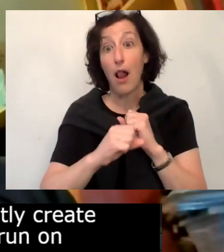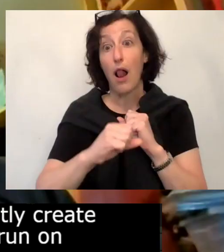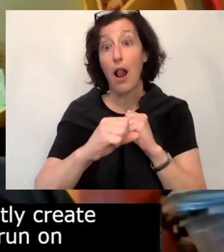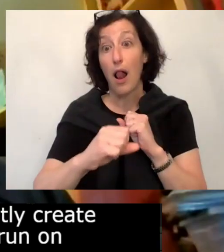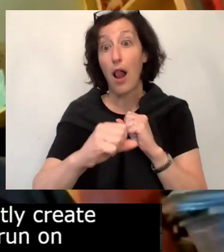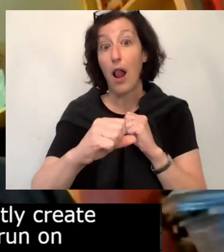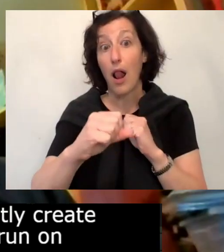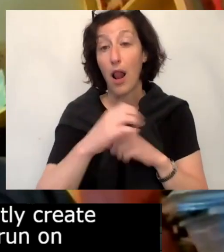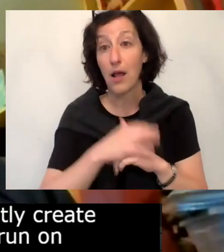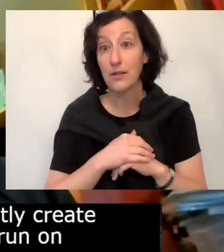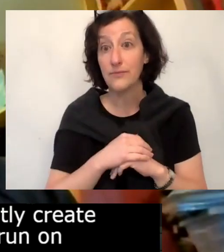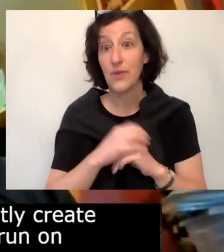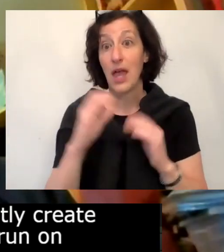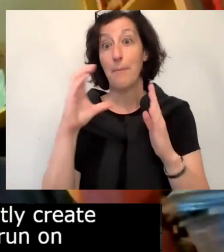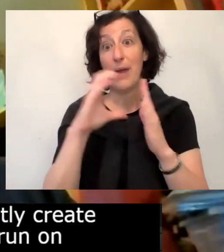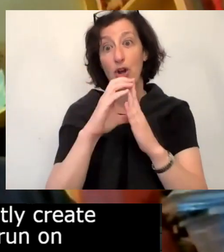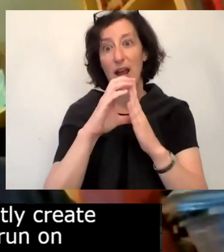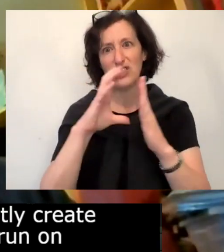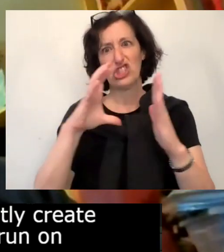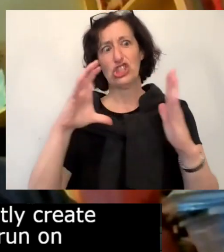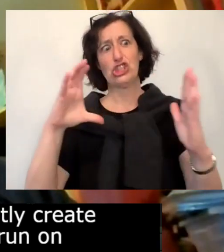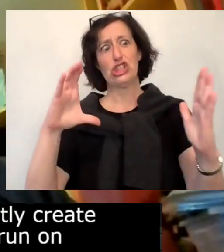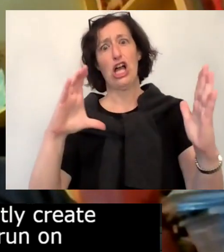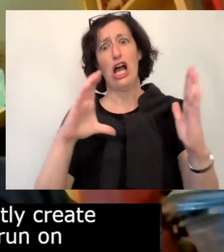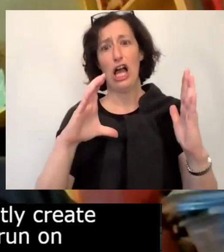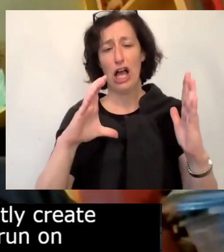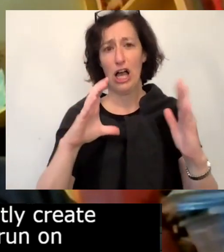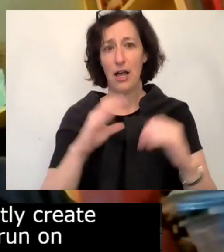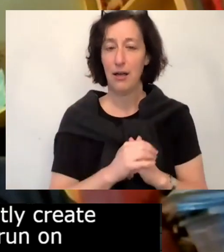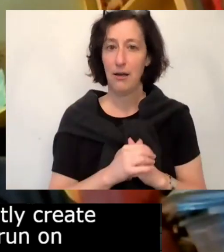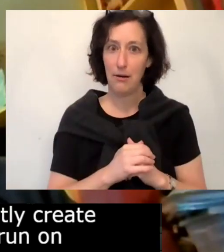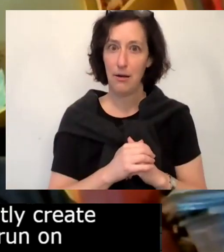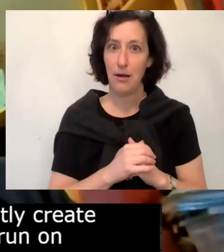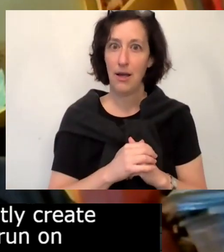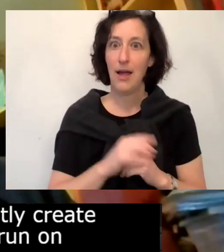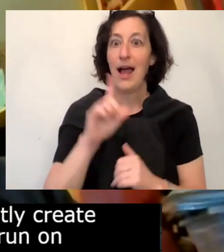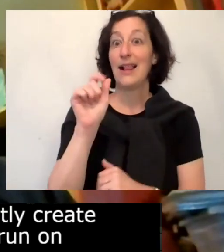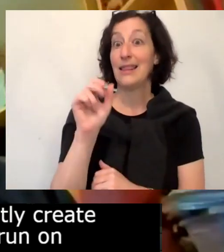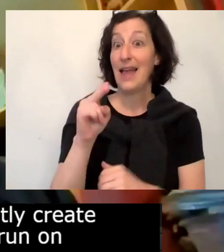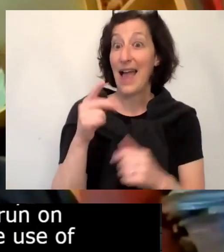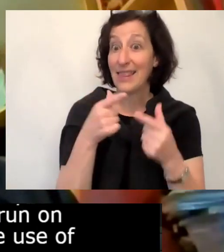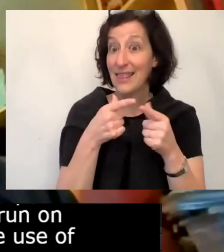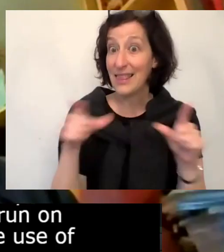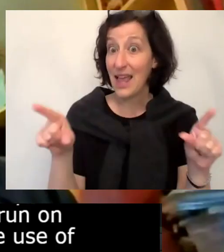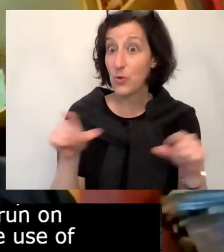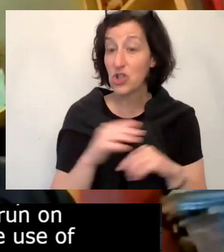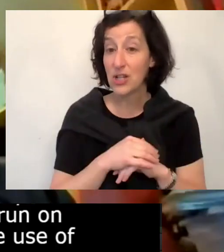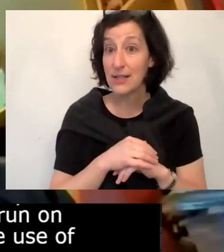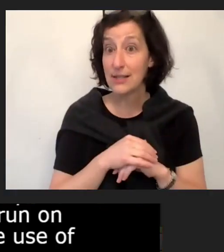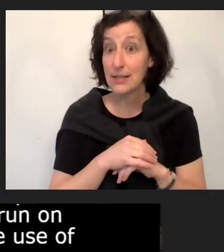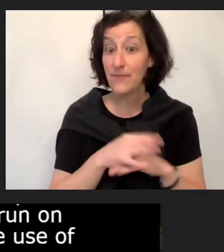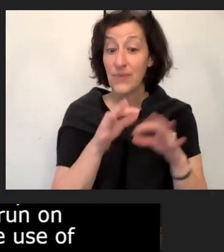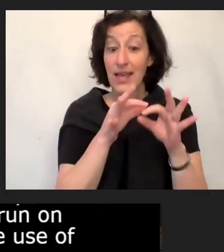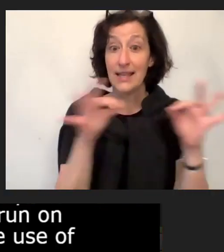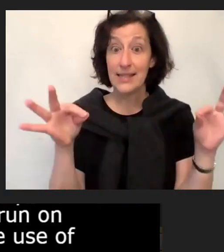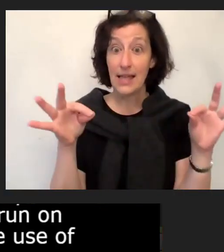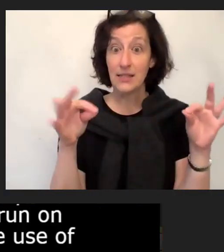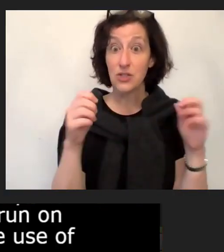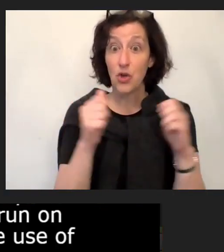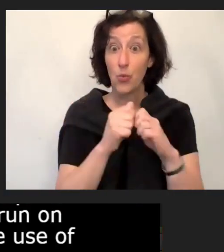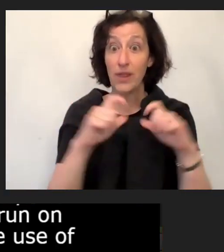blocky paragraphs, the use of sentences with clauses embedded within clauses within